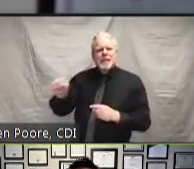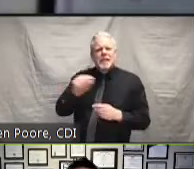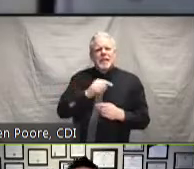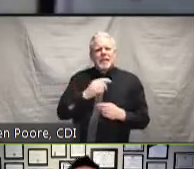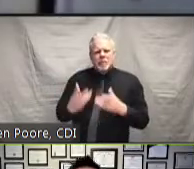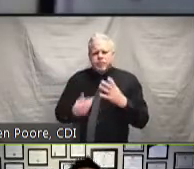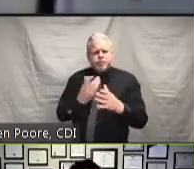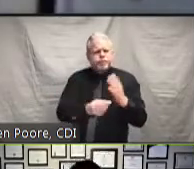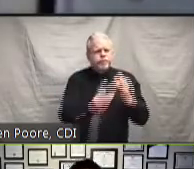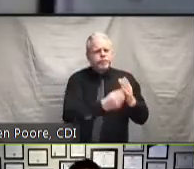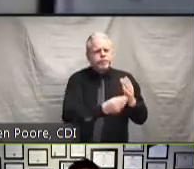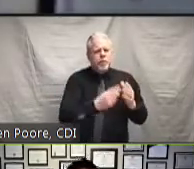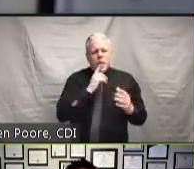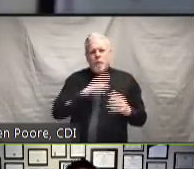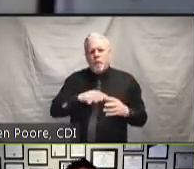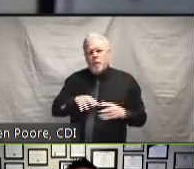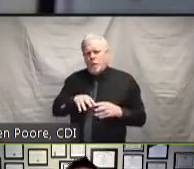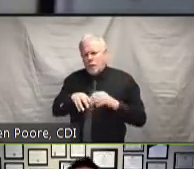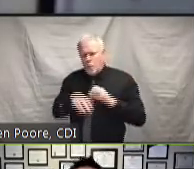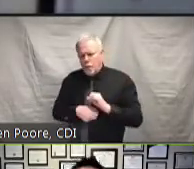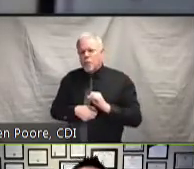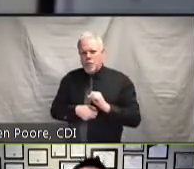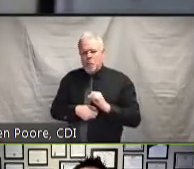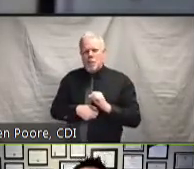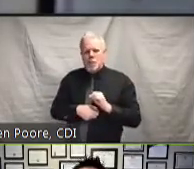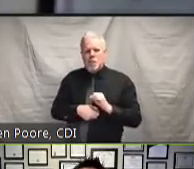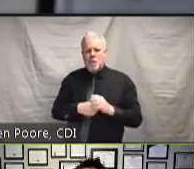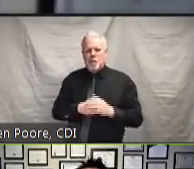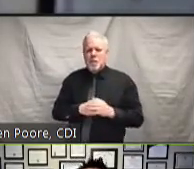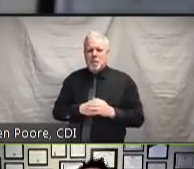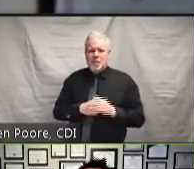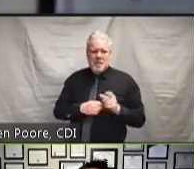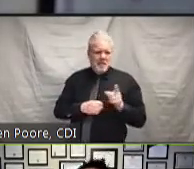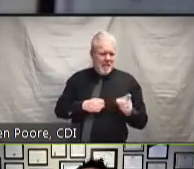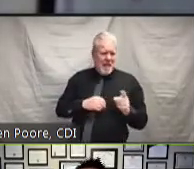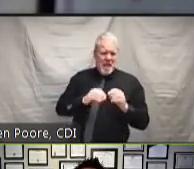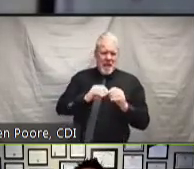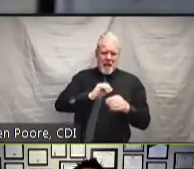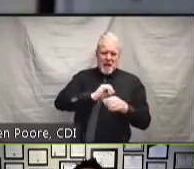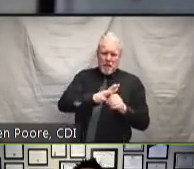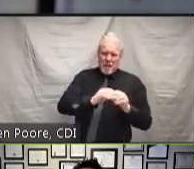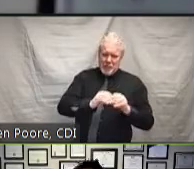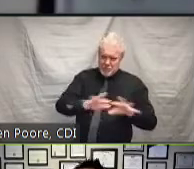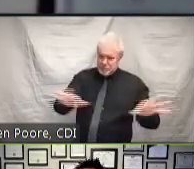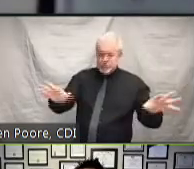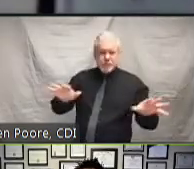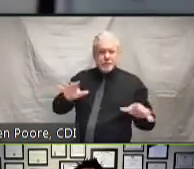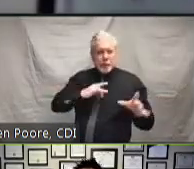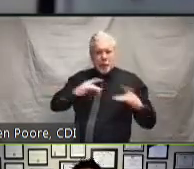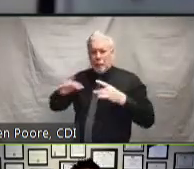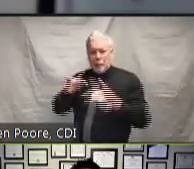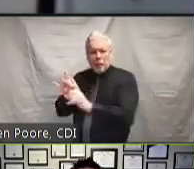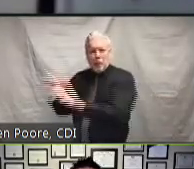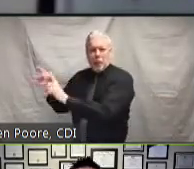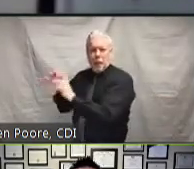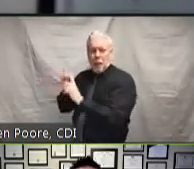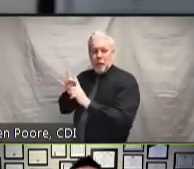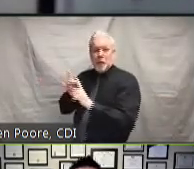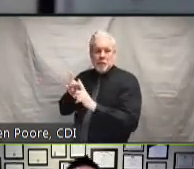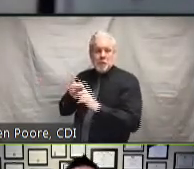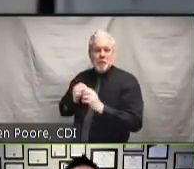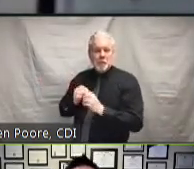of the aftermath from the infection, and all of the healing. I can also say that this in many ways has been a